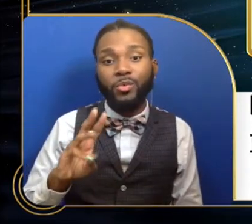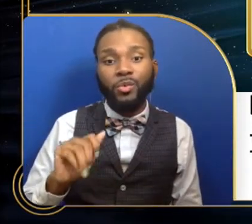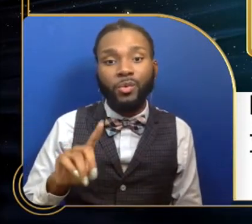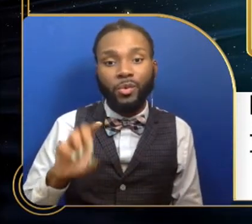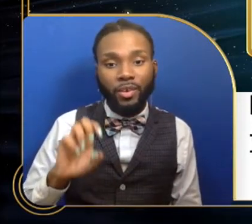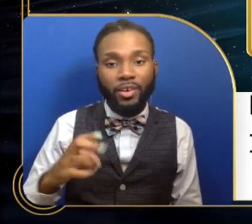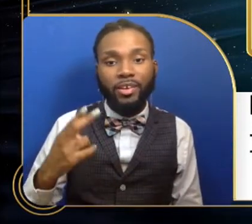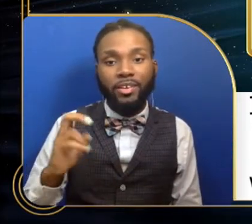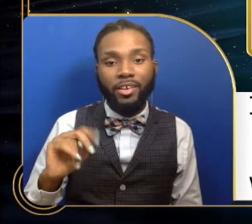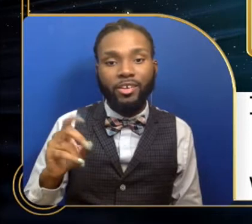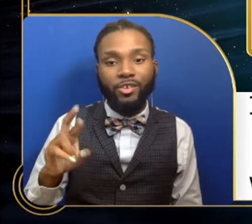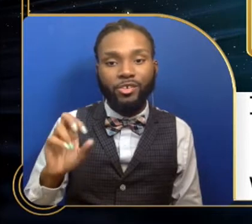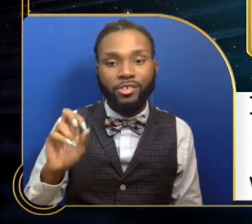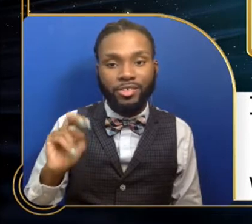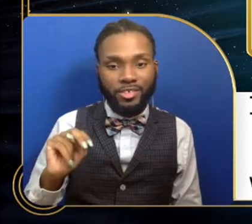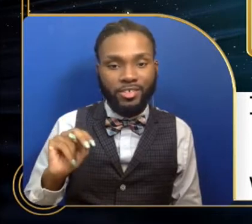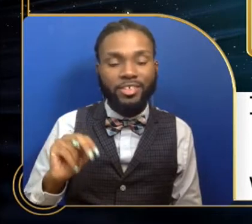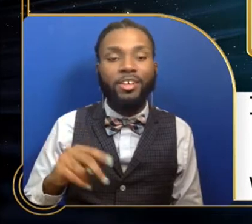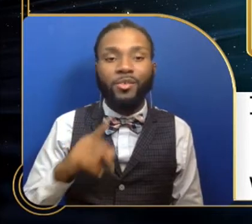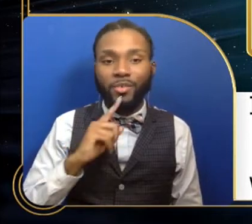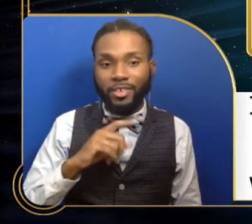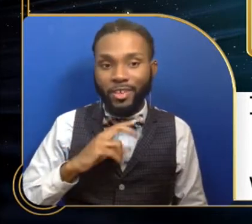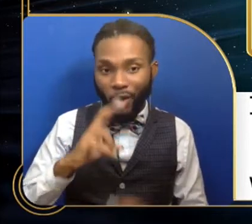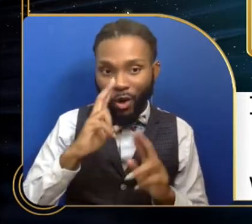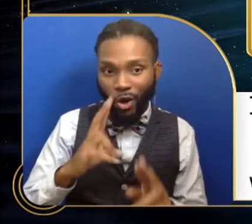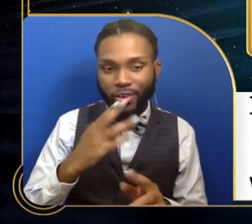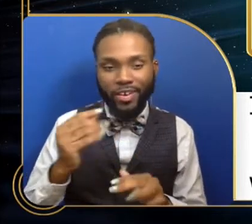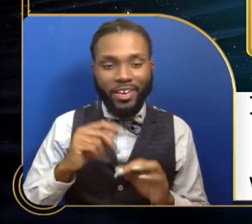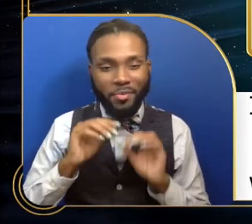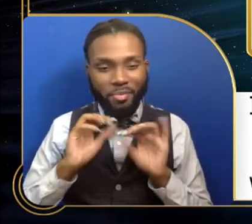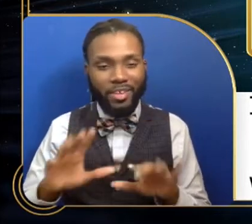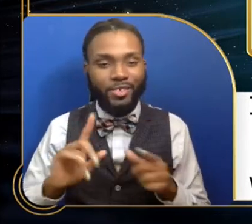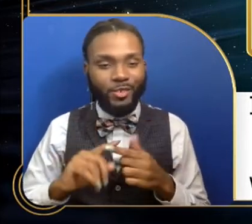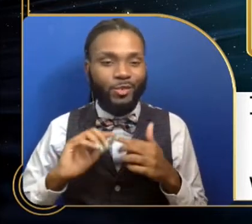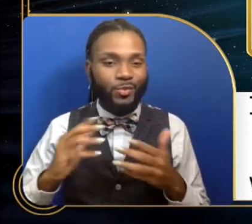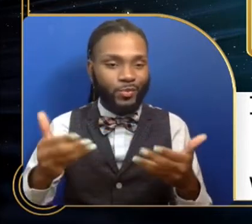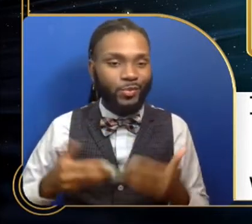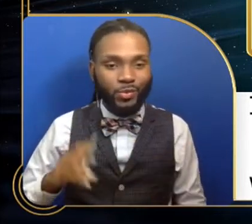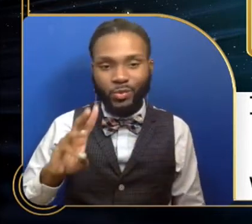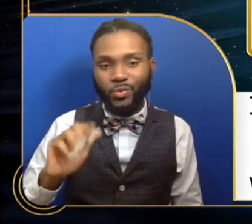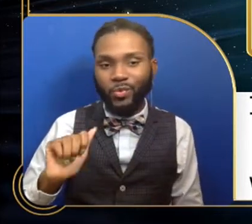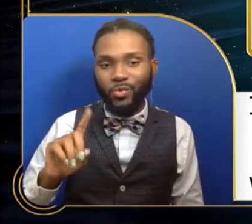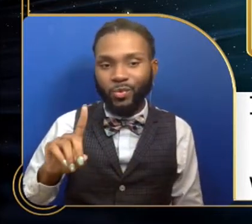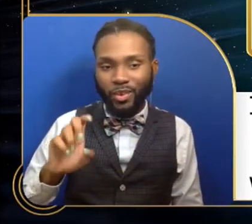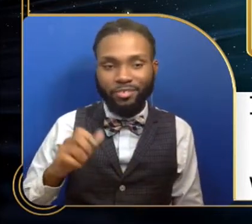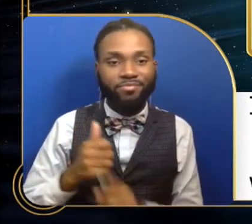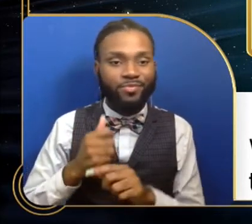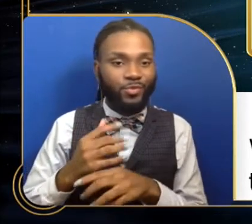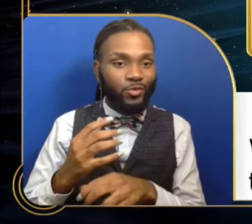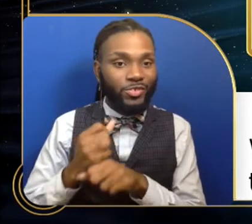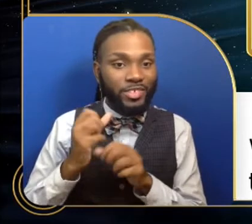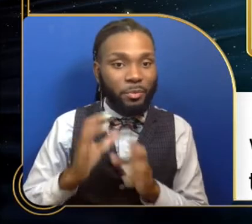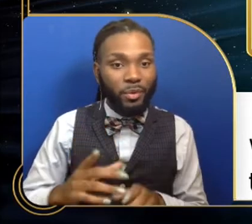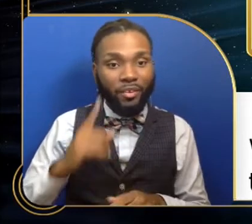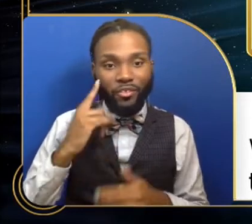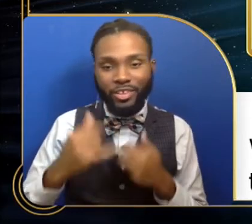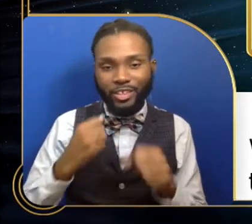an honor and a blast to introduce Wade, the recipient of this year's